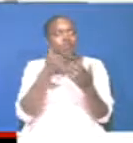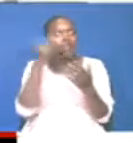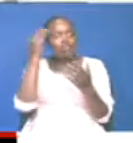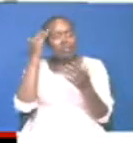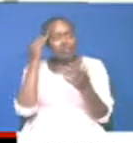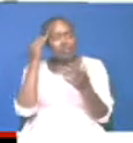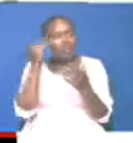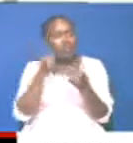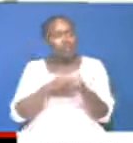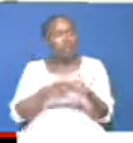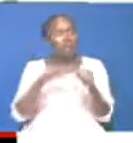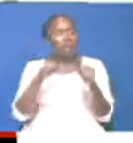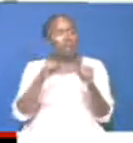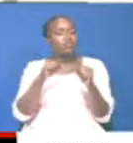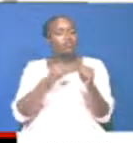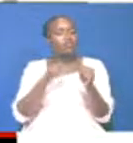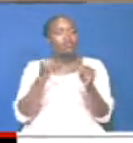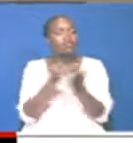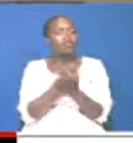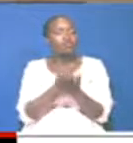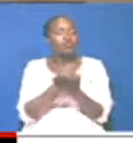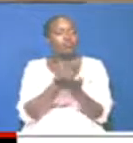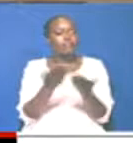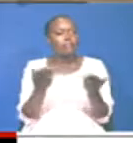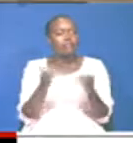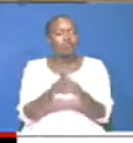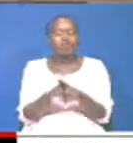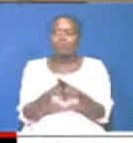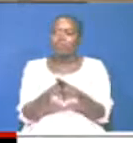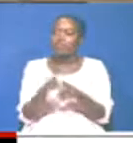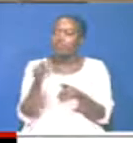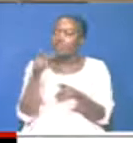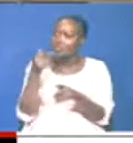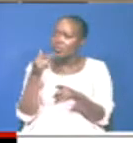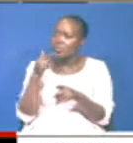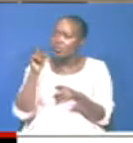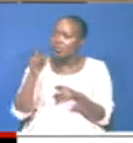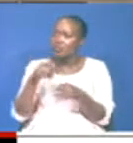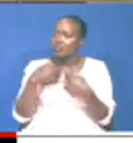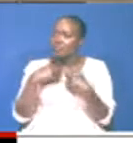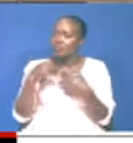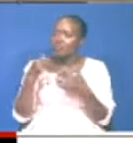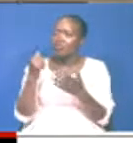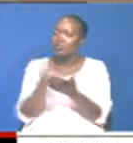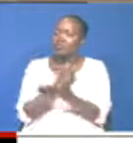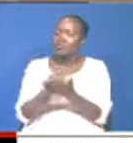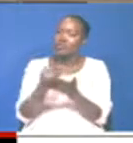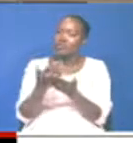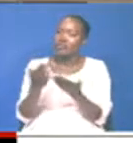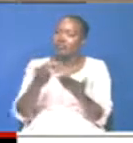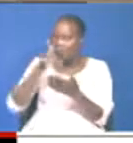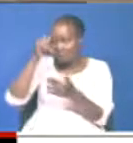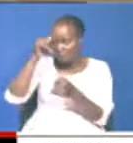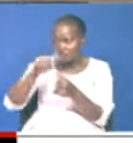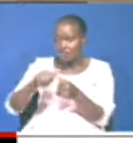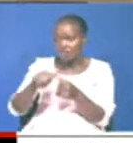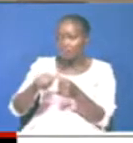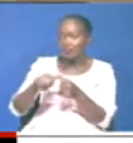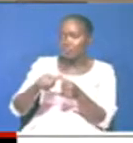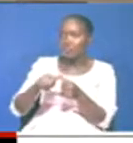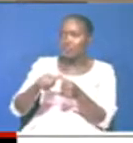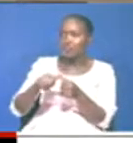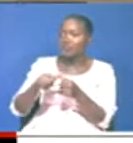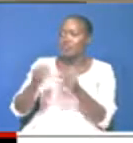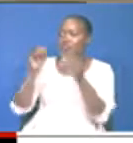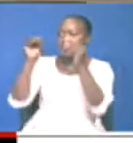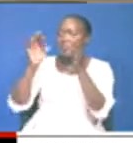that you can have this publication? No, we actually said that we must have a publication. And I remember it was a Mr. Mudigani, who is still alive. I still